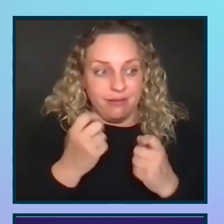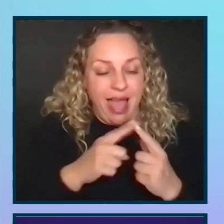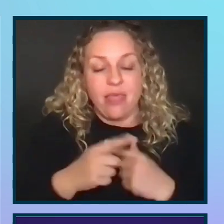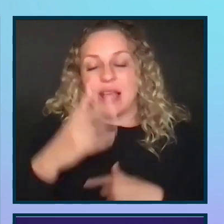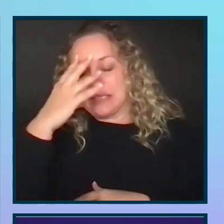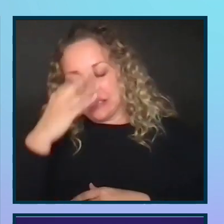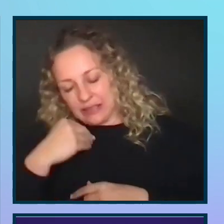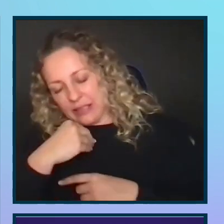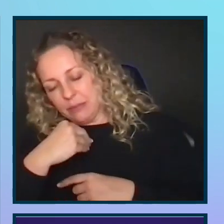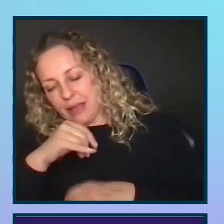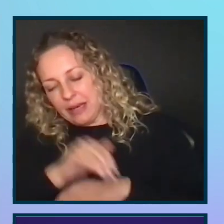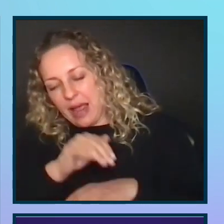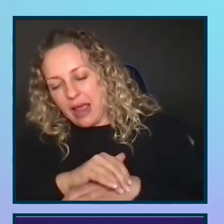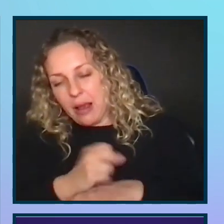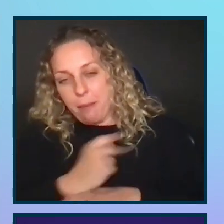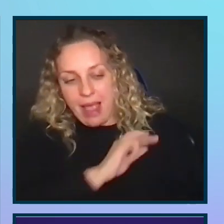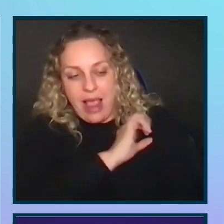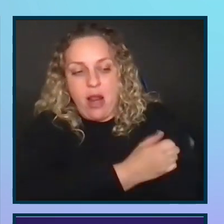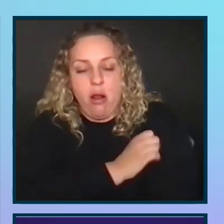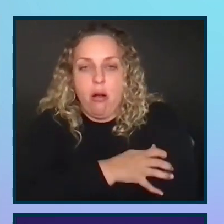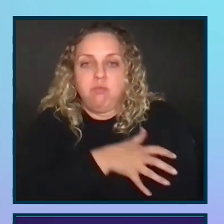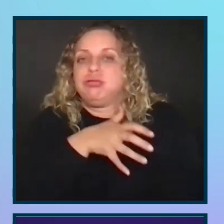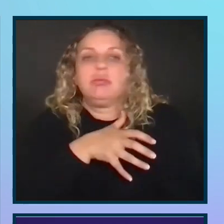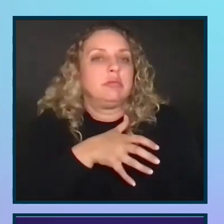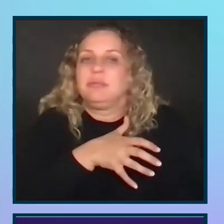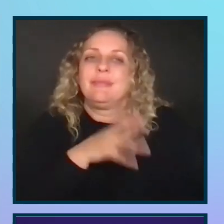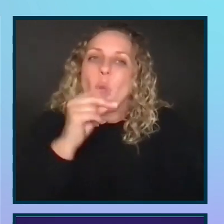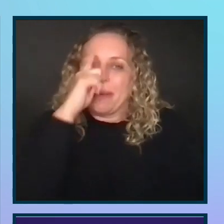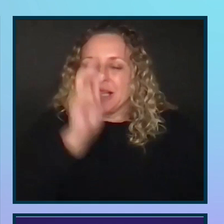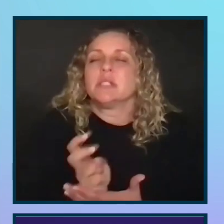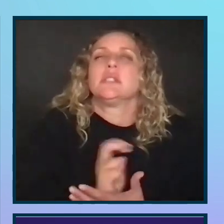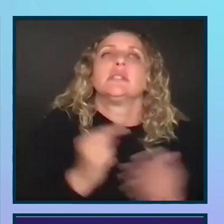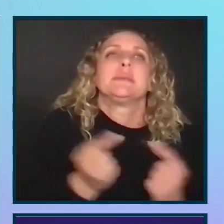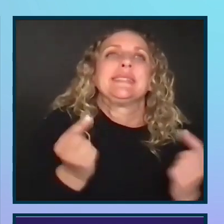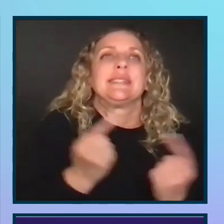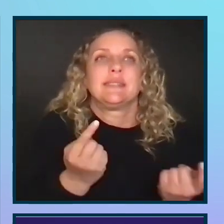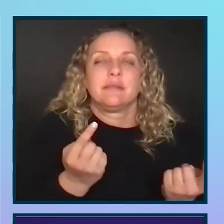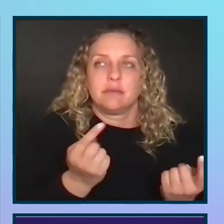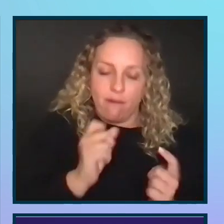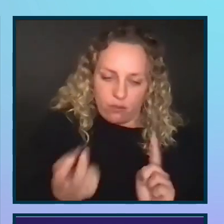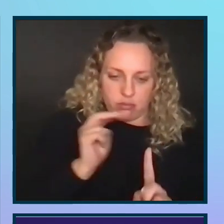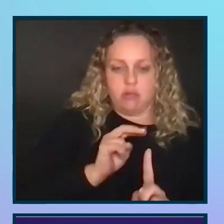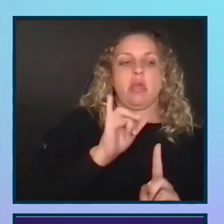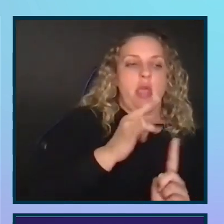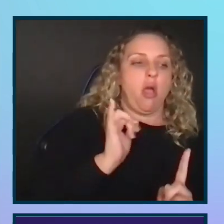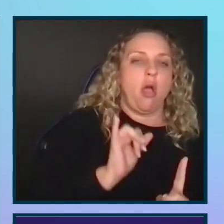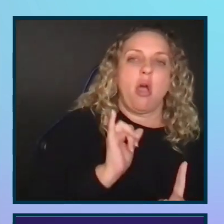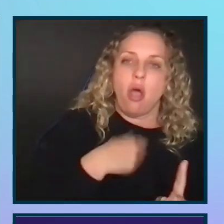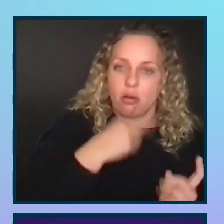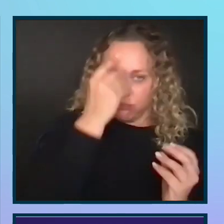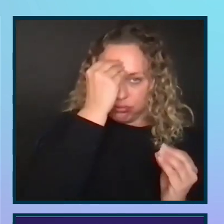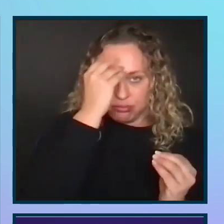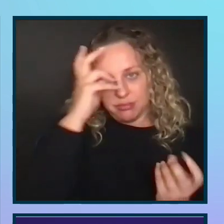a high pain night. And when you think about that process in which our brains shift and our brains move, there are things called, I like to call them